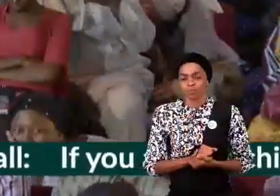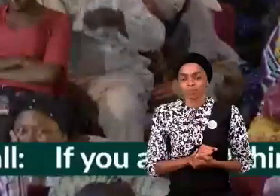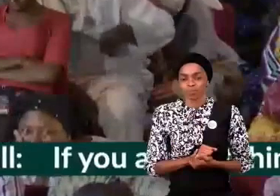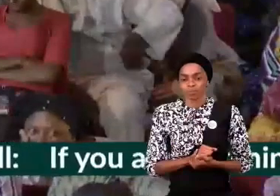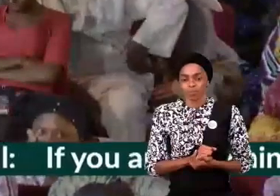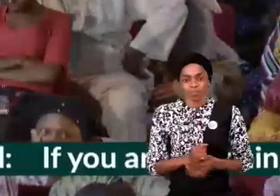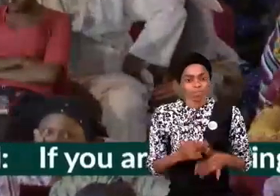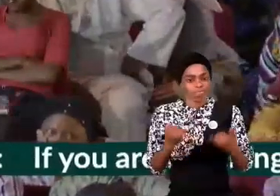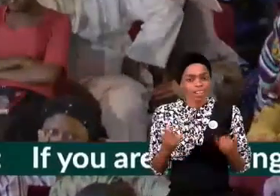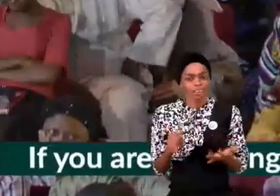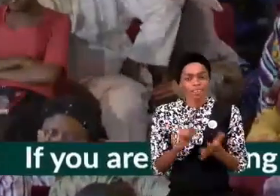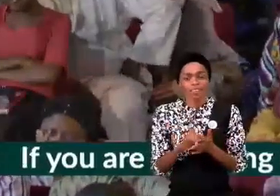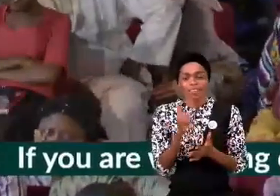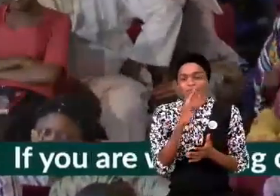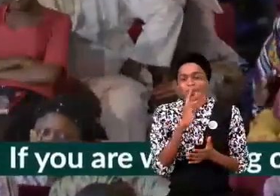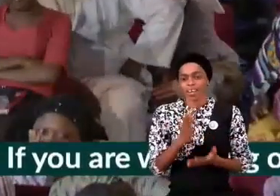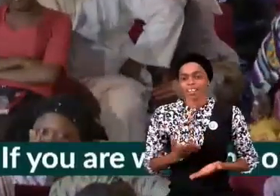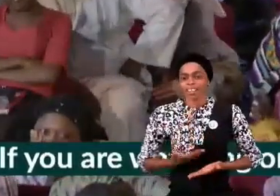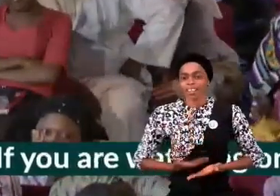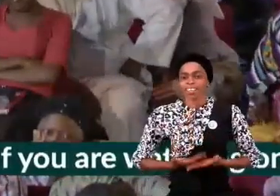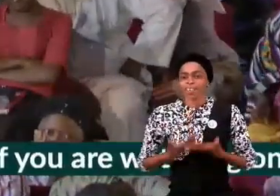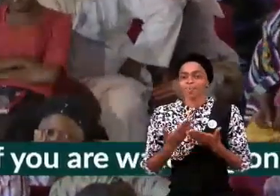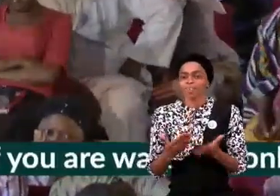Our counselors, when you are through